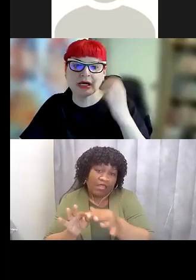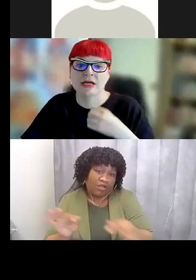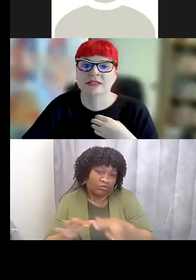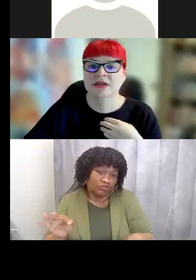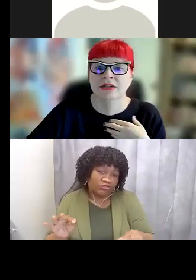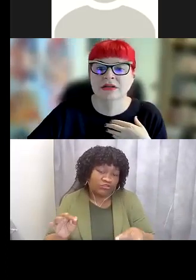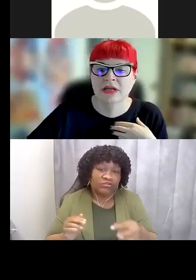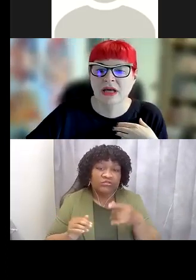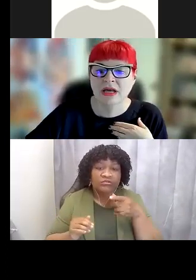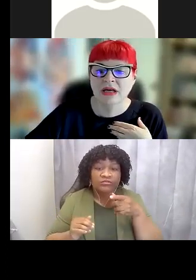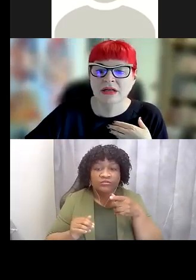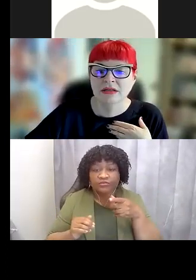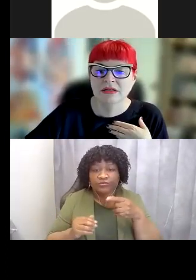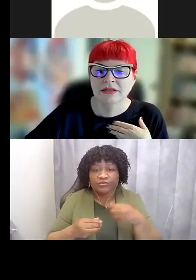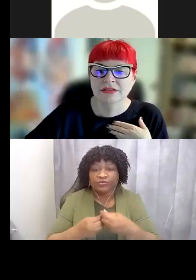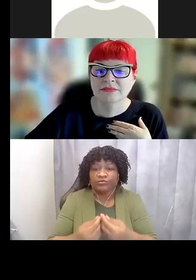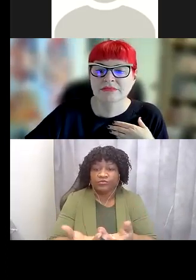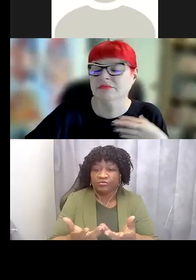to